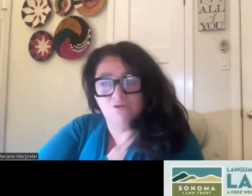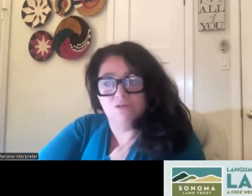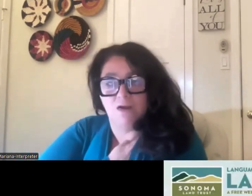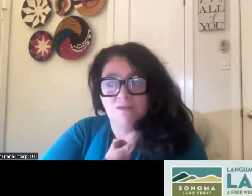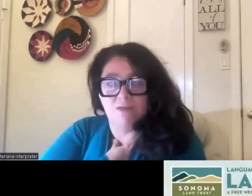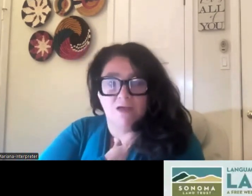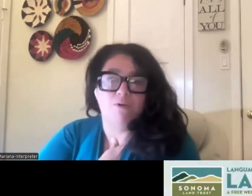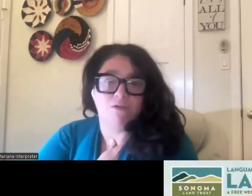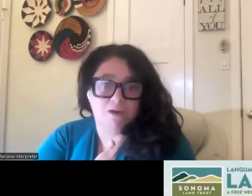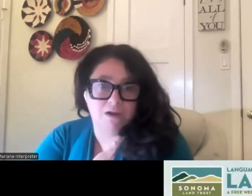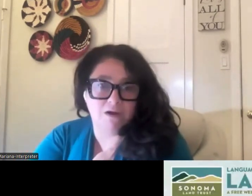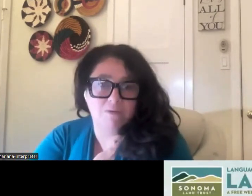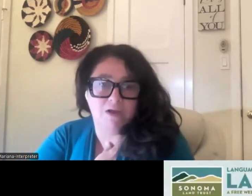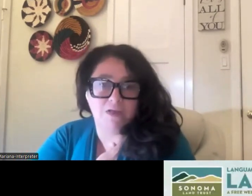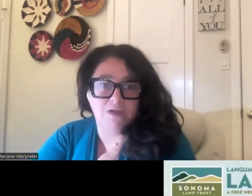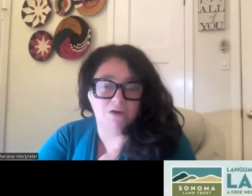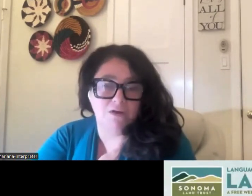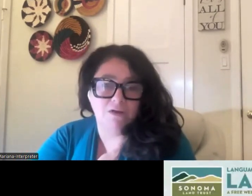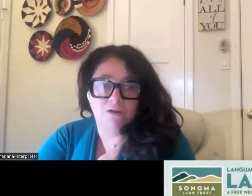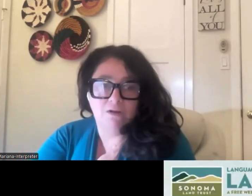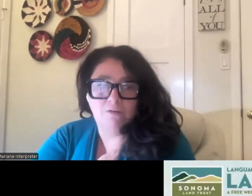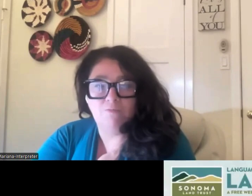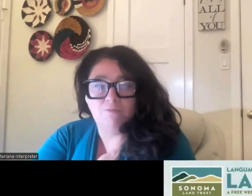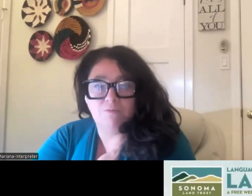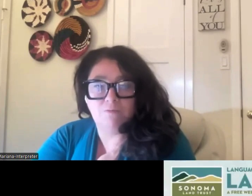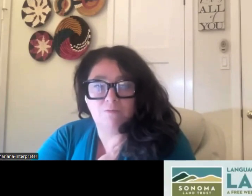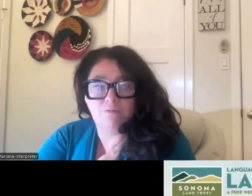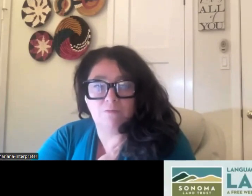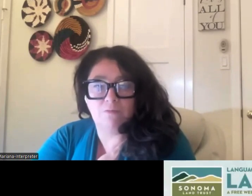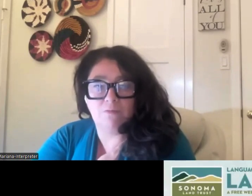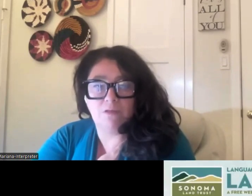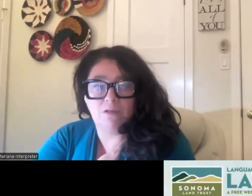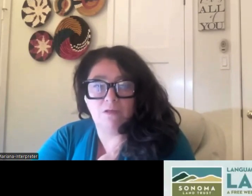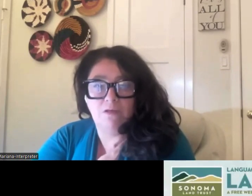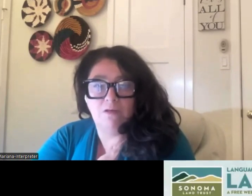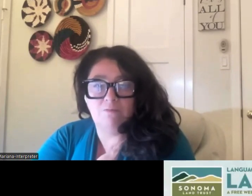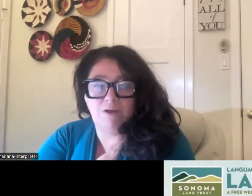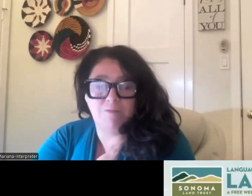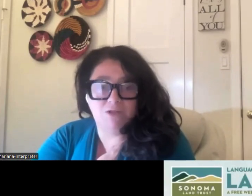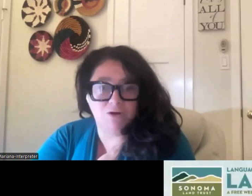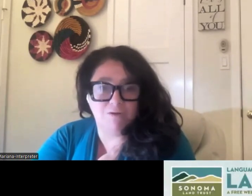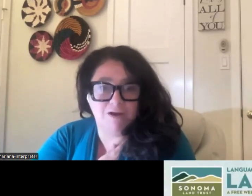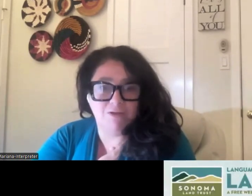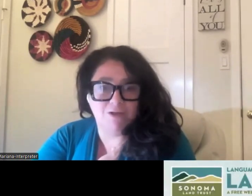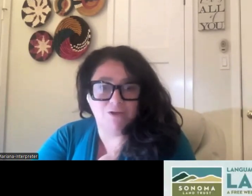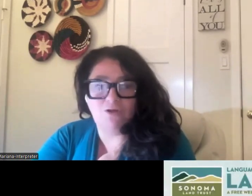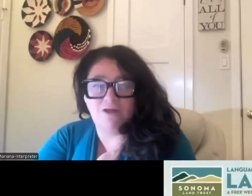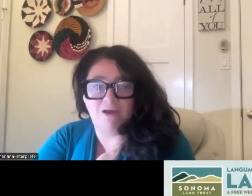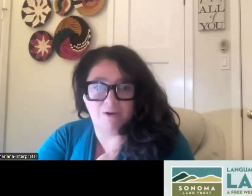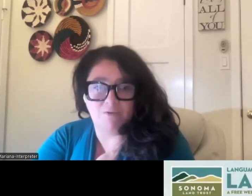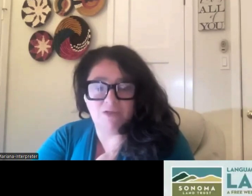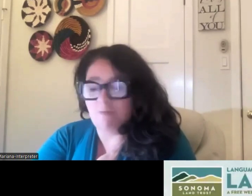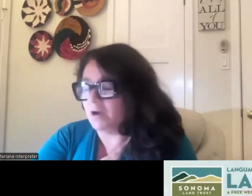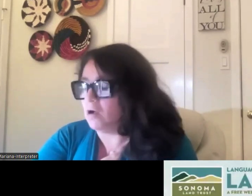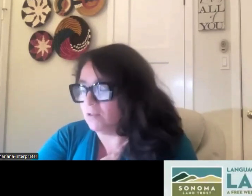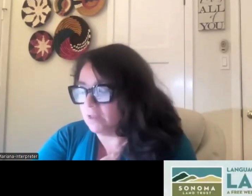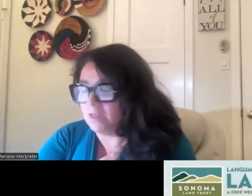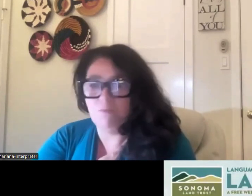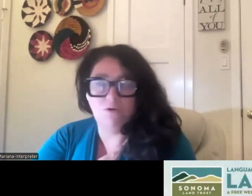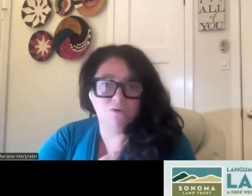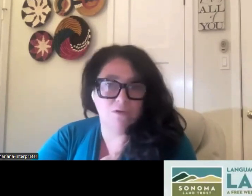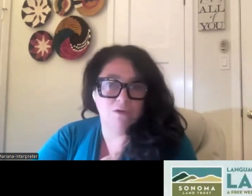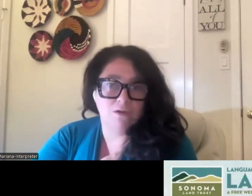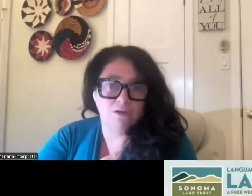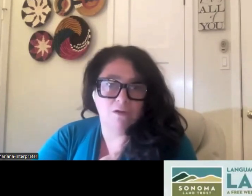Some really good questions, as you say, a lot of really good questions we didn't have time to get to, but as you mentioned at the beginning, I do